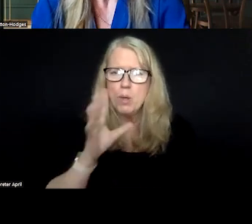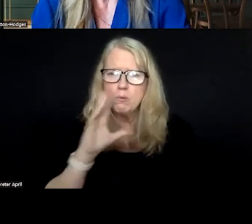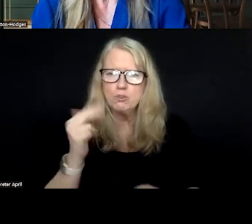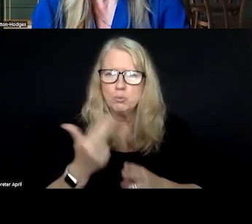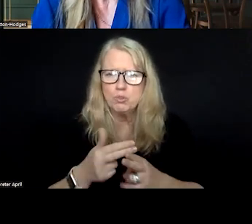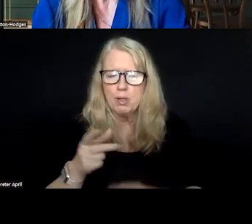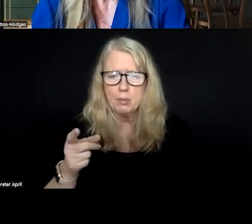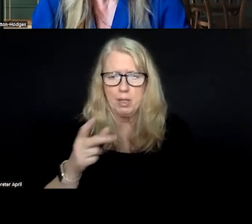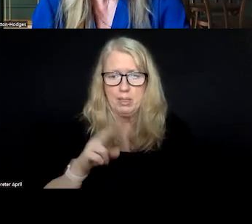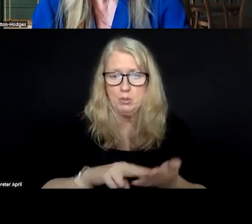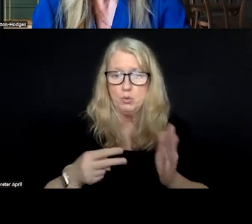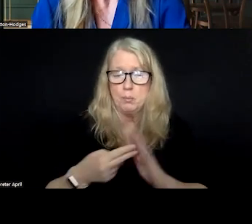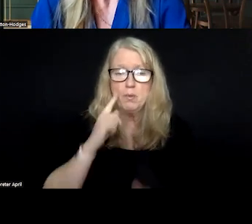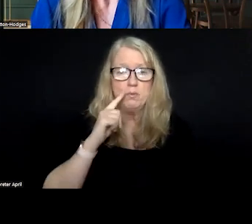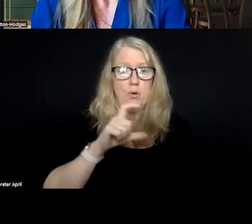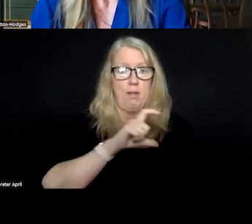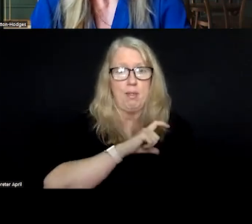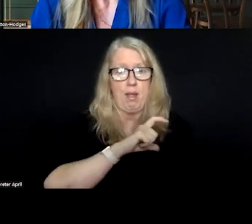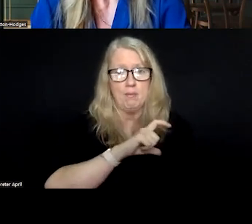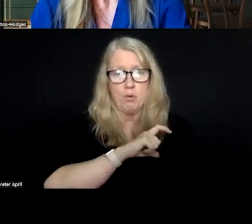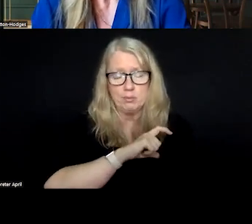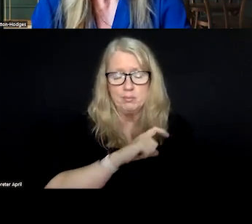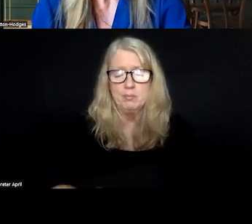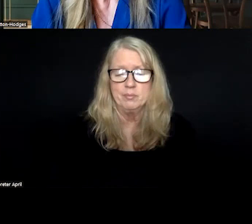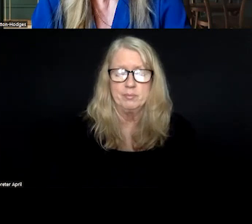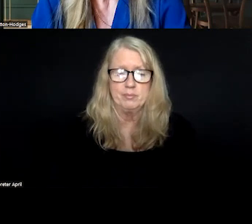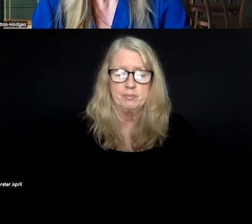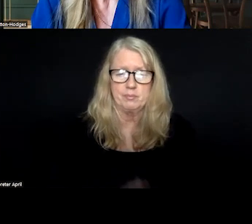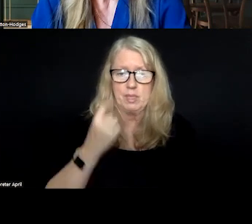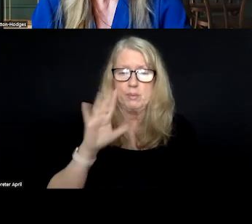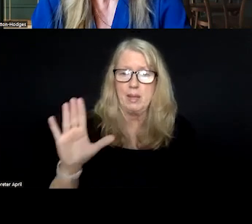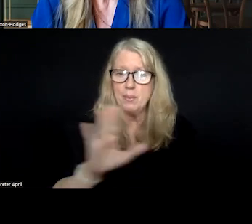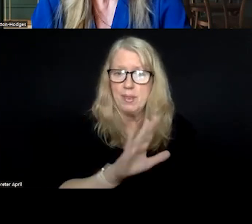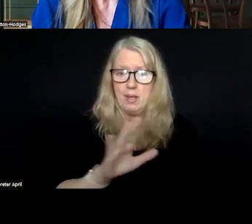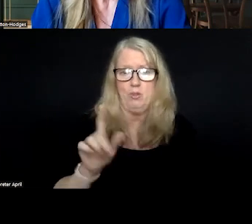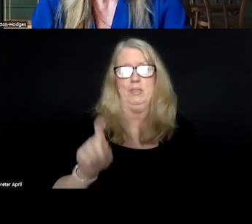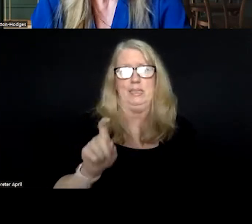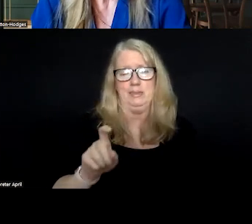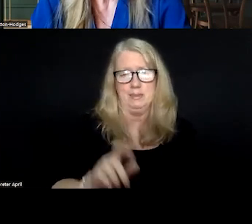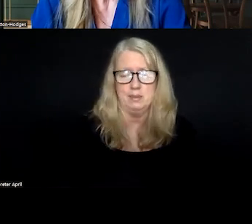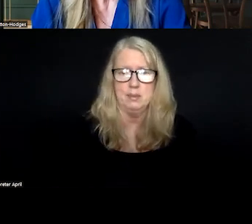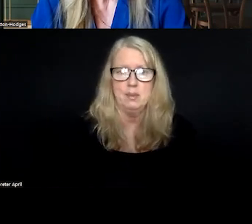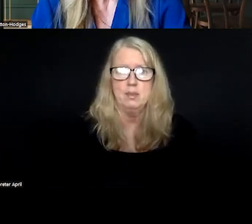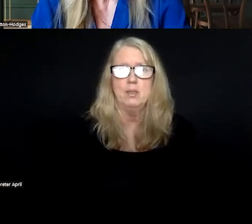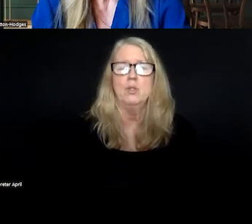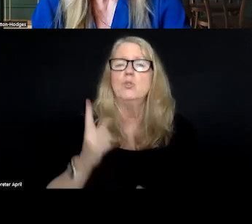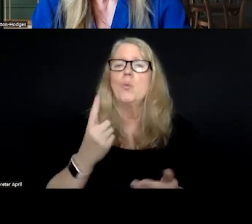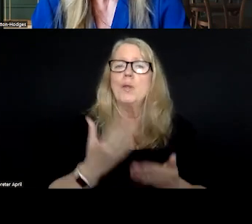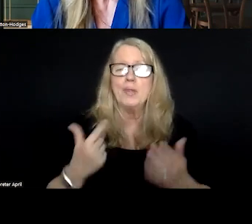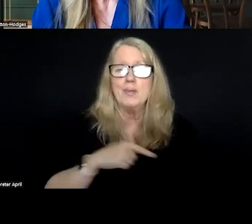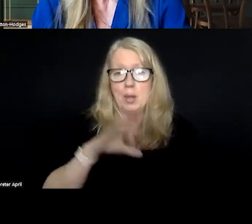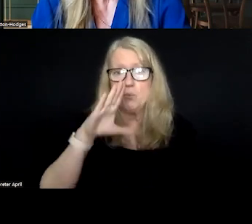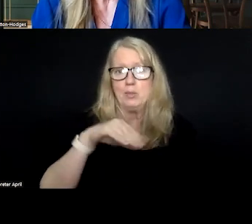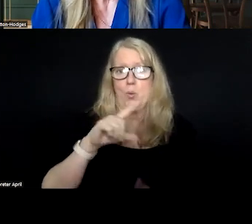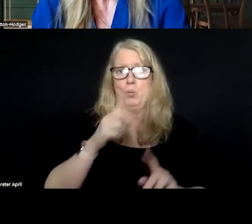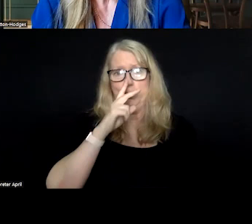about in terms of law enforcement and the needs that they have. And, you know, one of the things that we know when you look